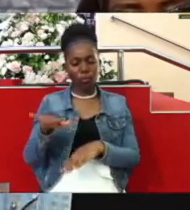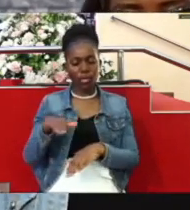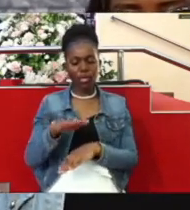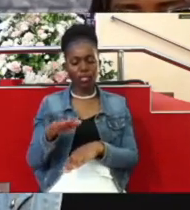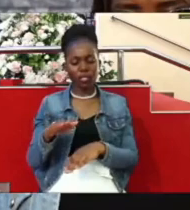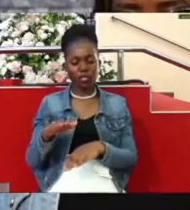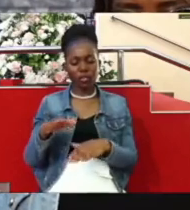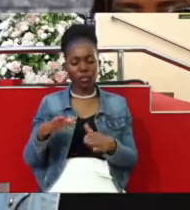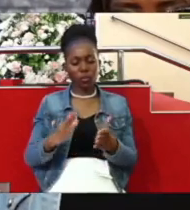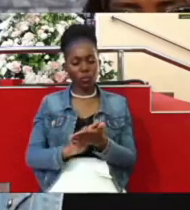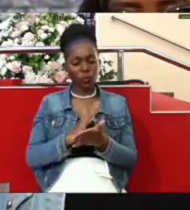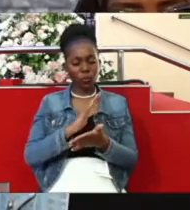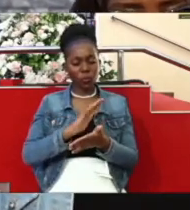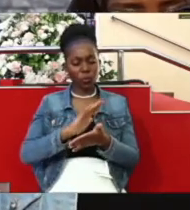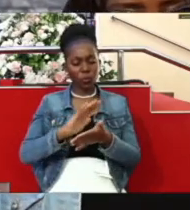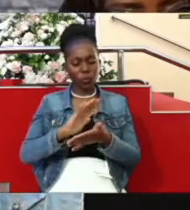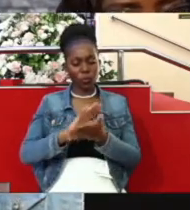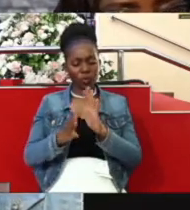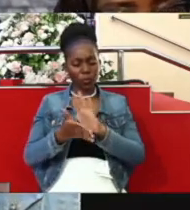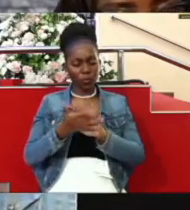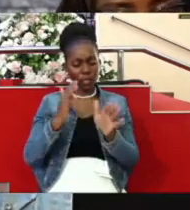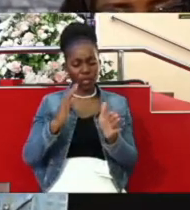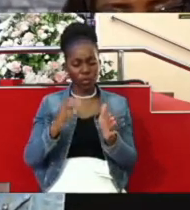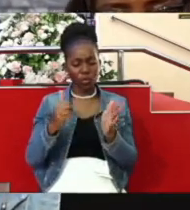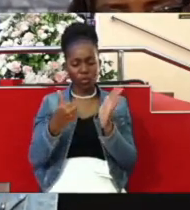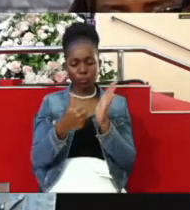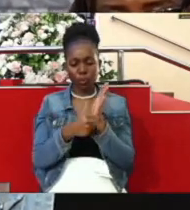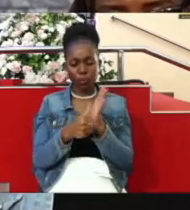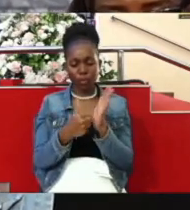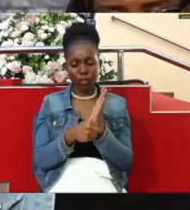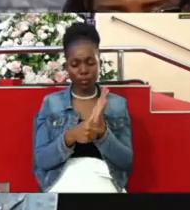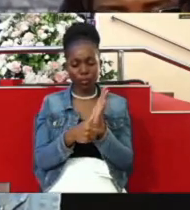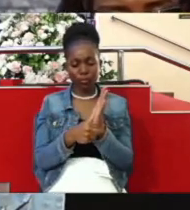Their Christian walk will be fun to be.